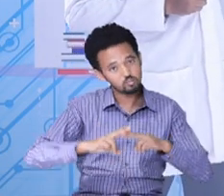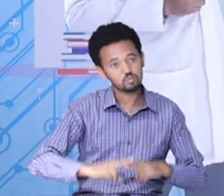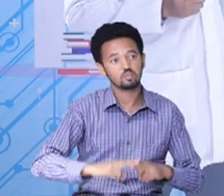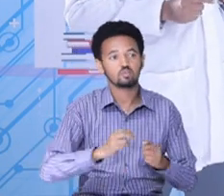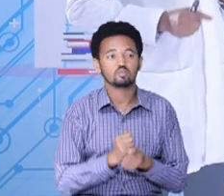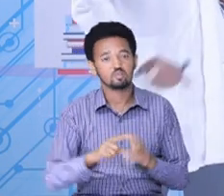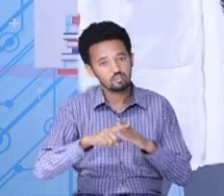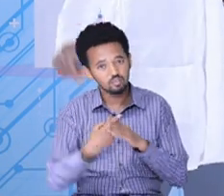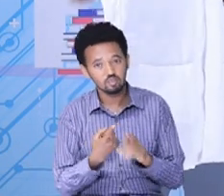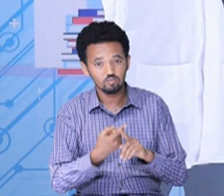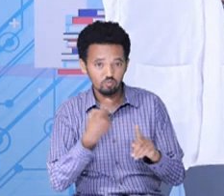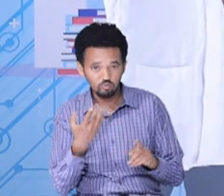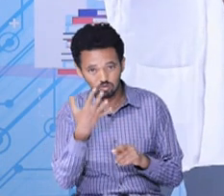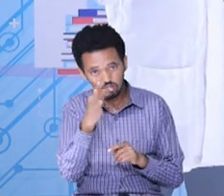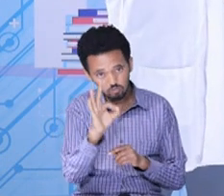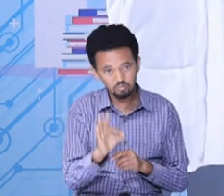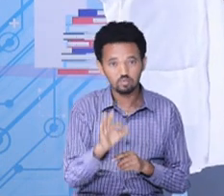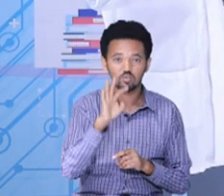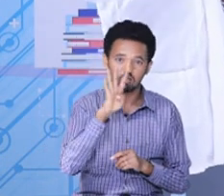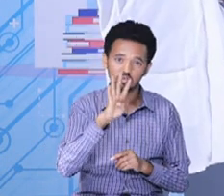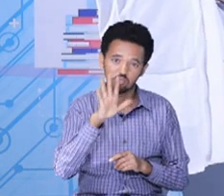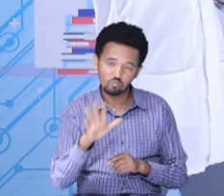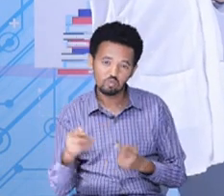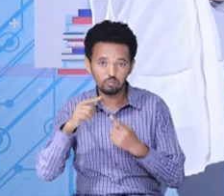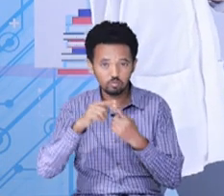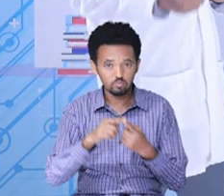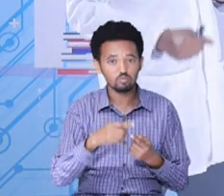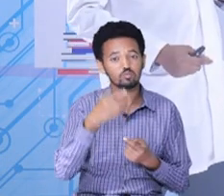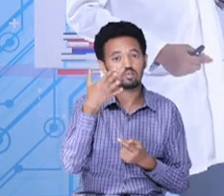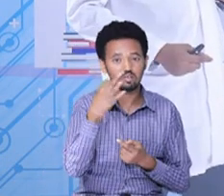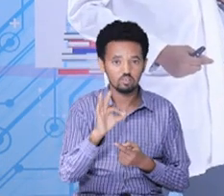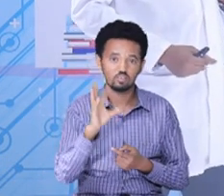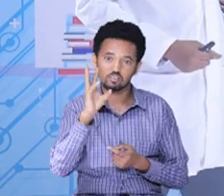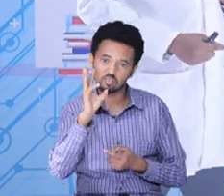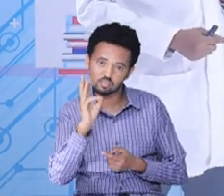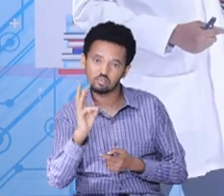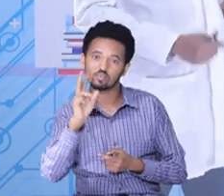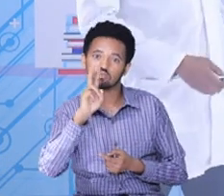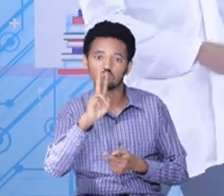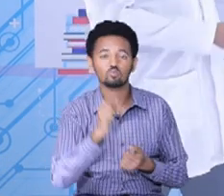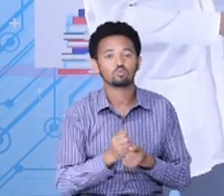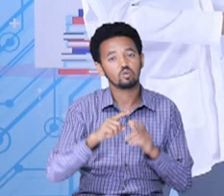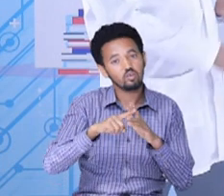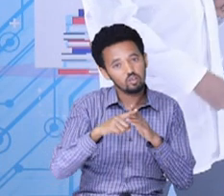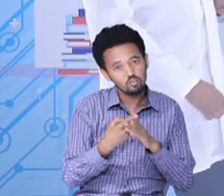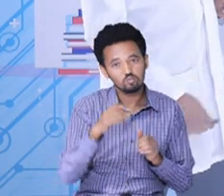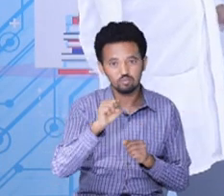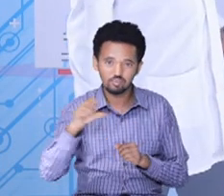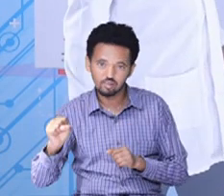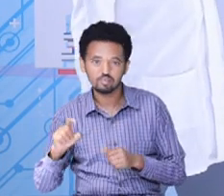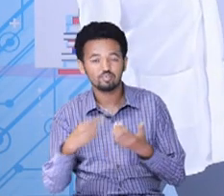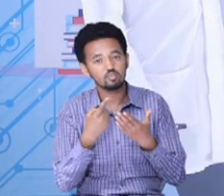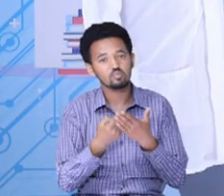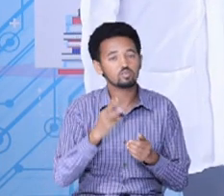independence, starting from 1954 up to 1962, 8 years of struggle.